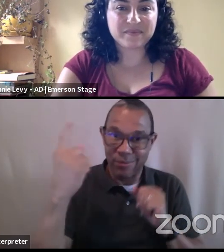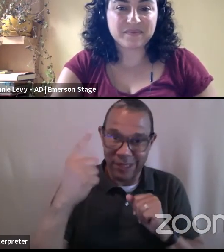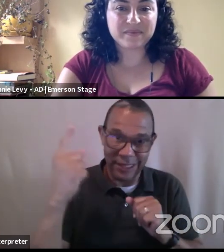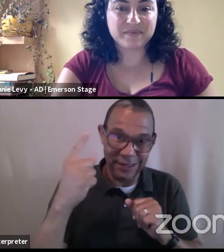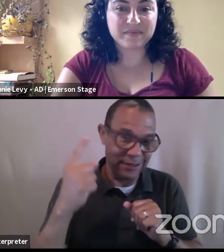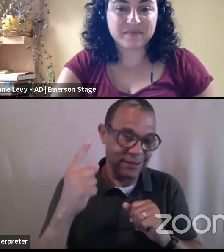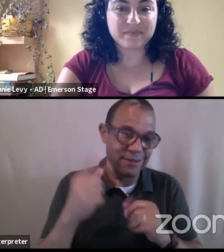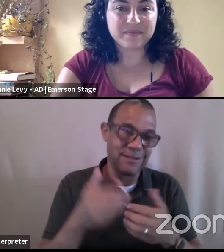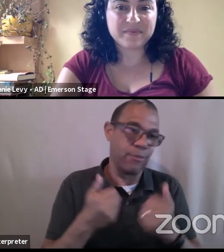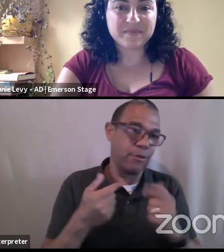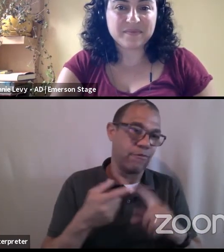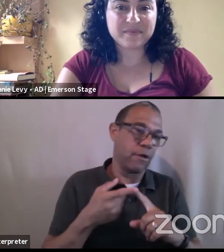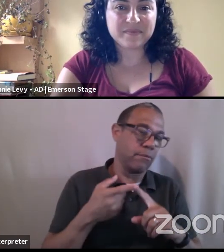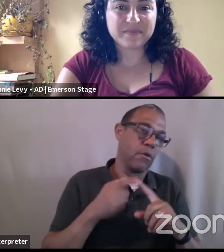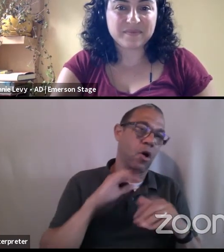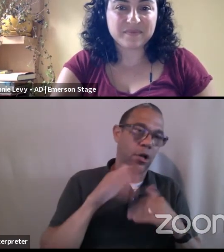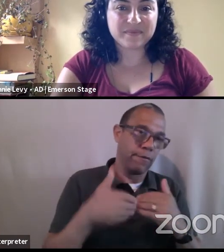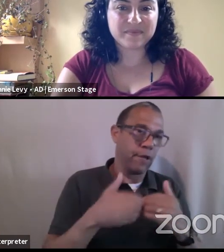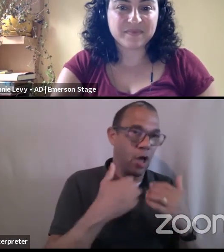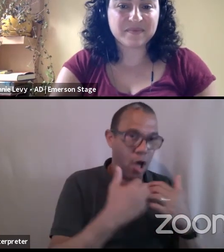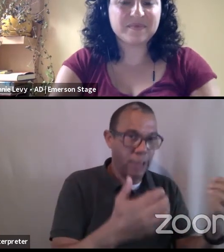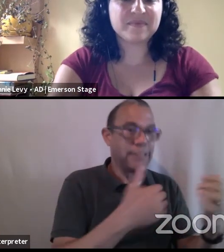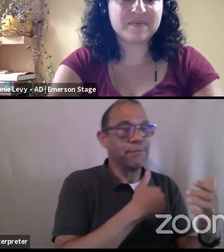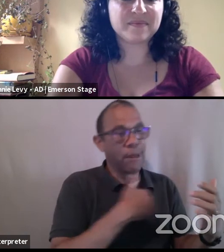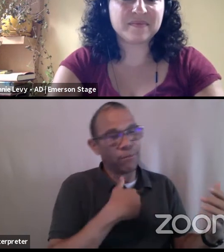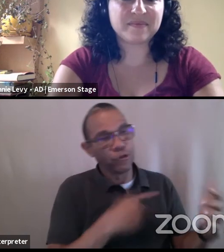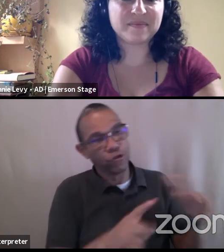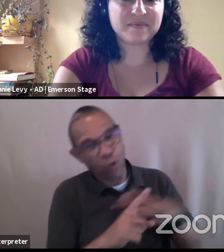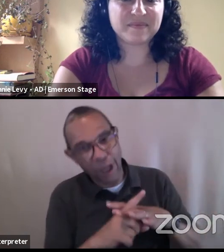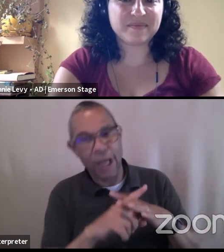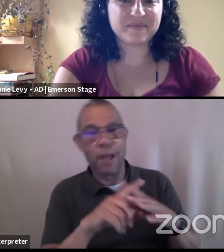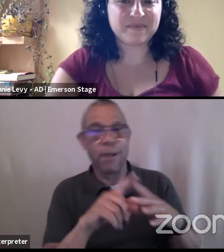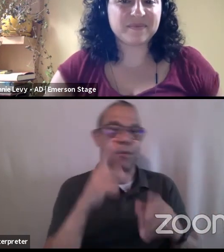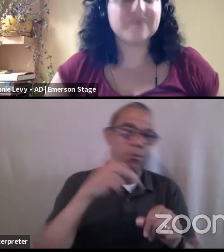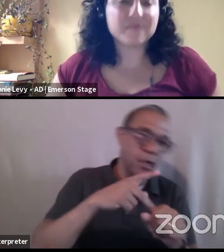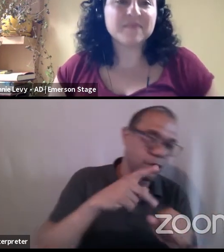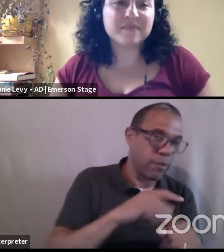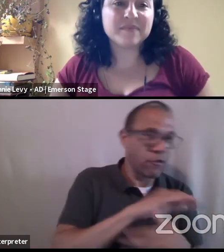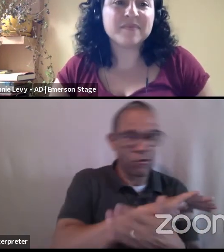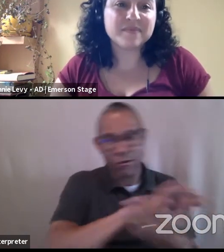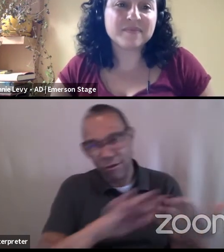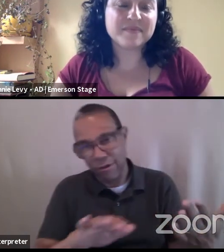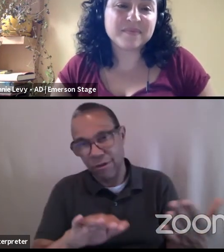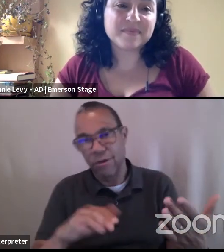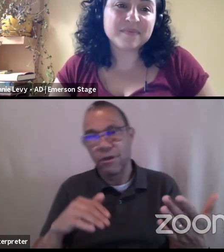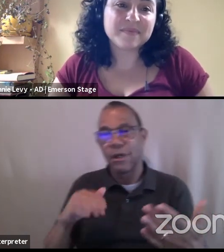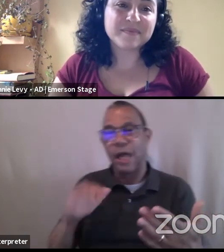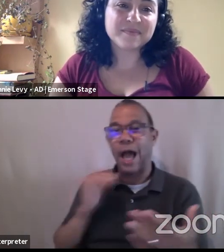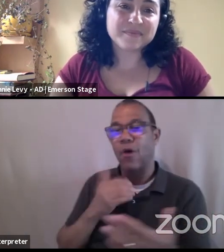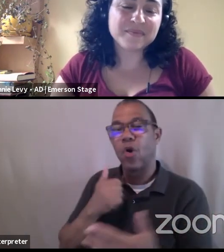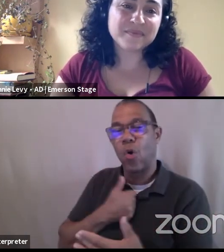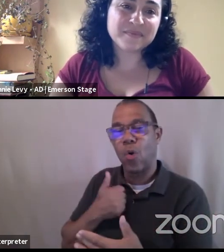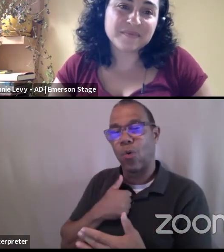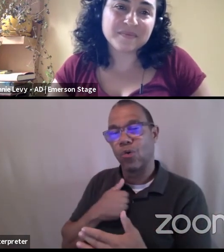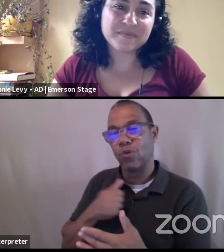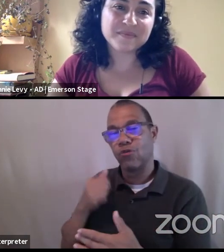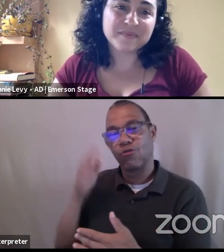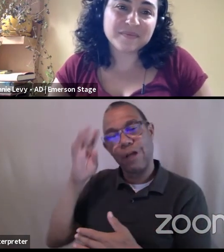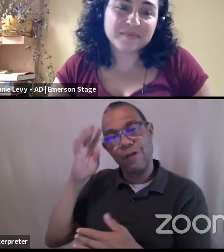the uh all the audience number and audience participation and so forth uh i found